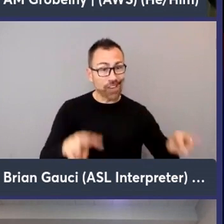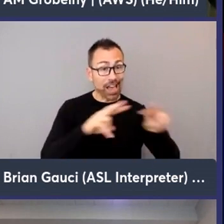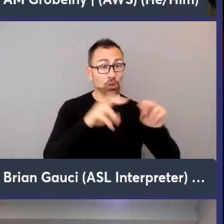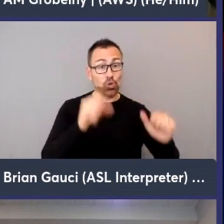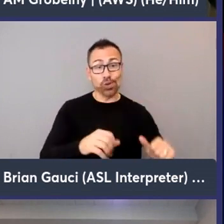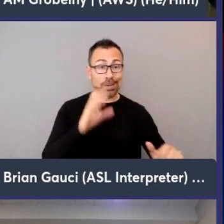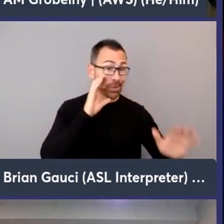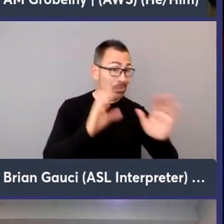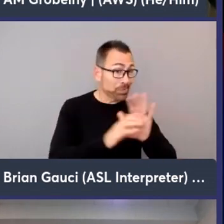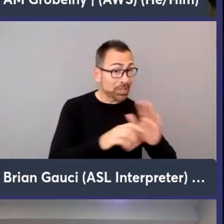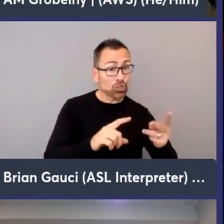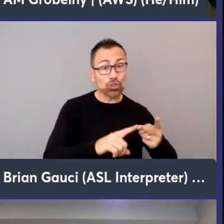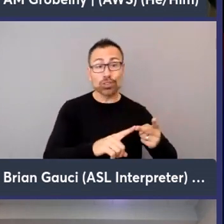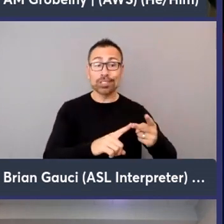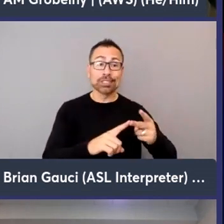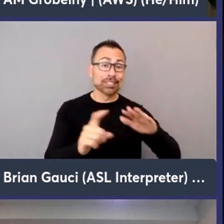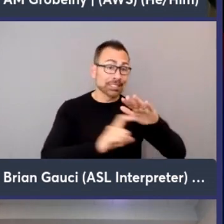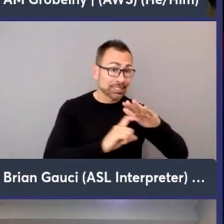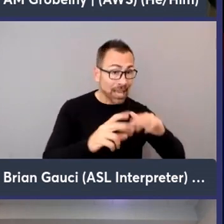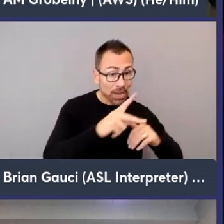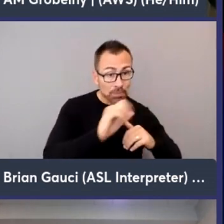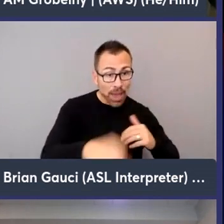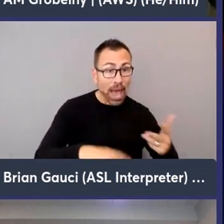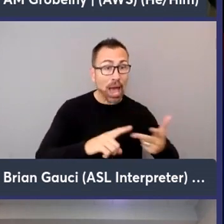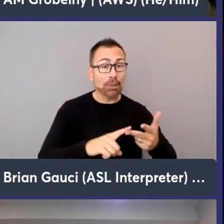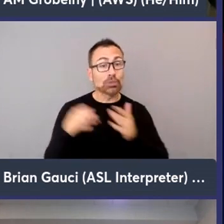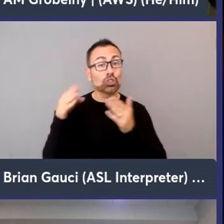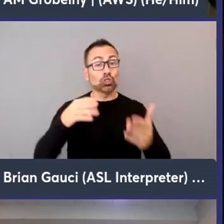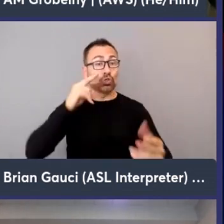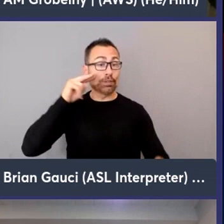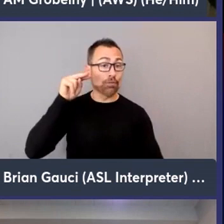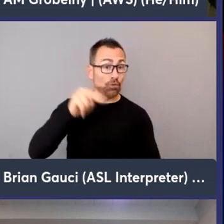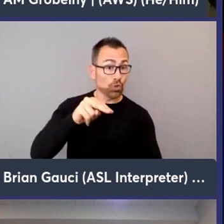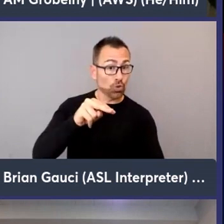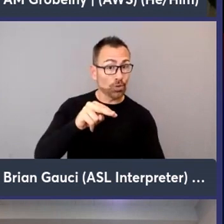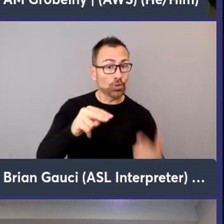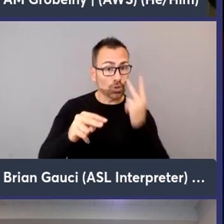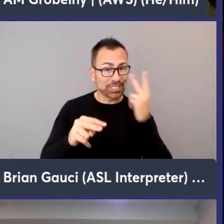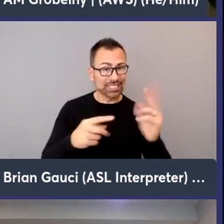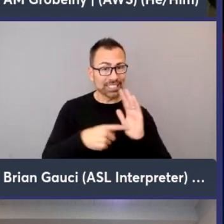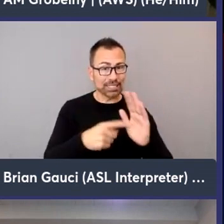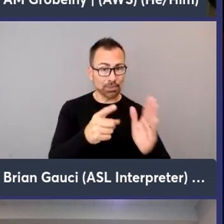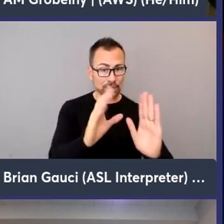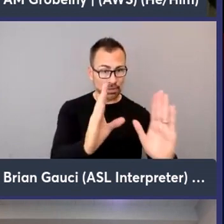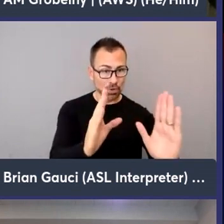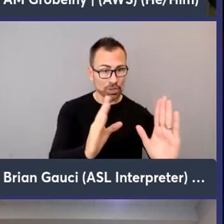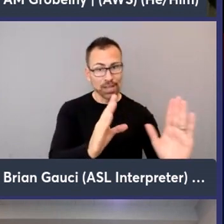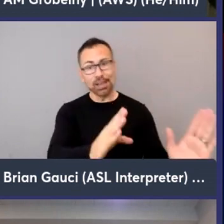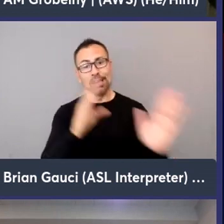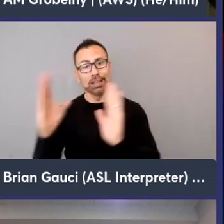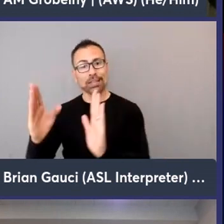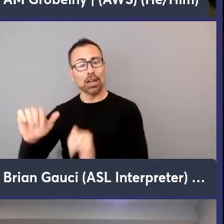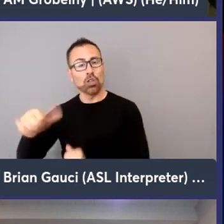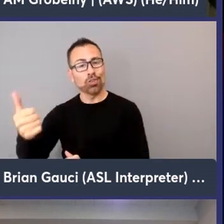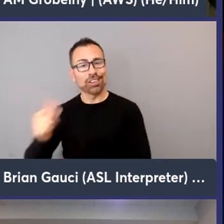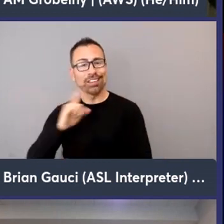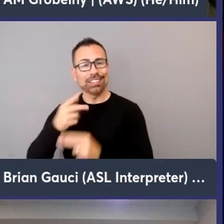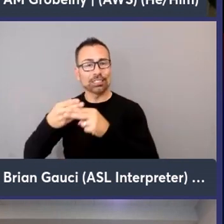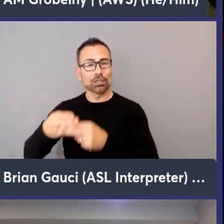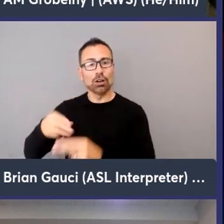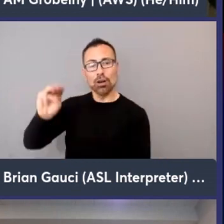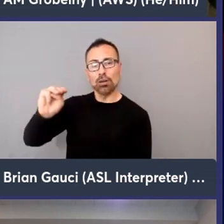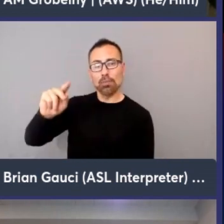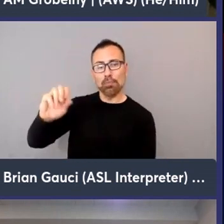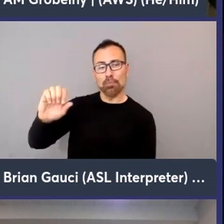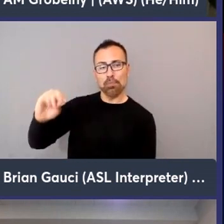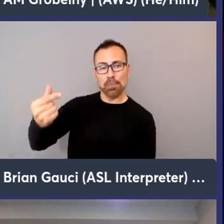view imagery. You can see we have an example here on the slide. And the other kind is mapping data. And these are data